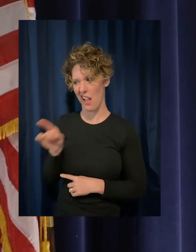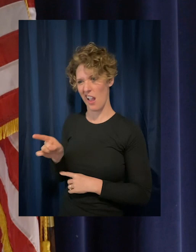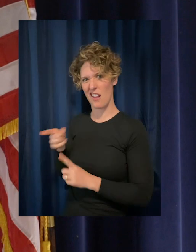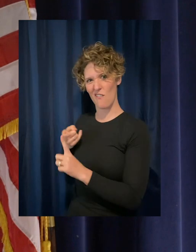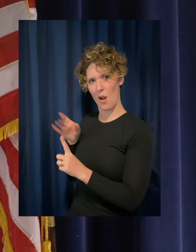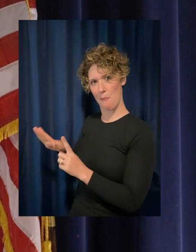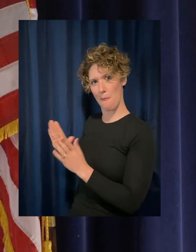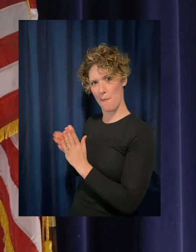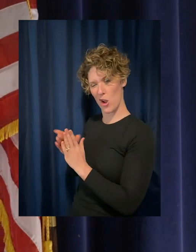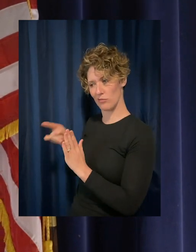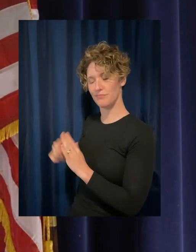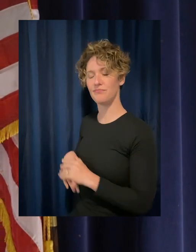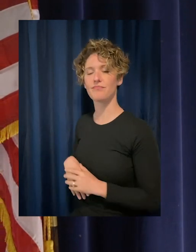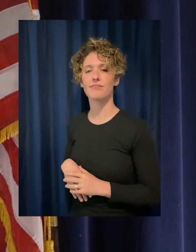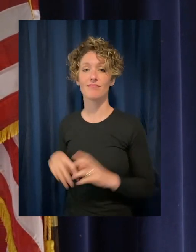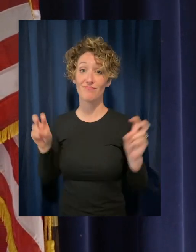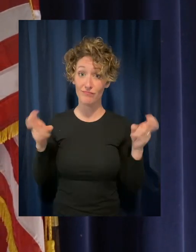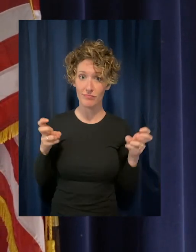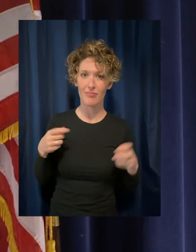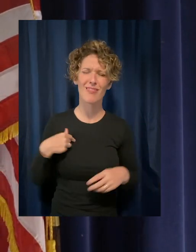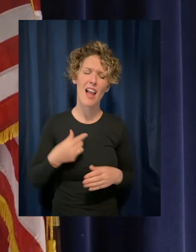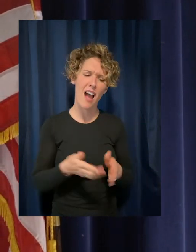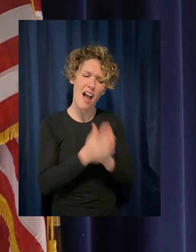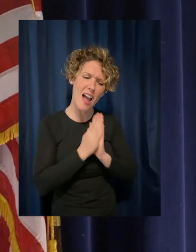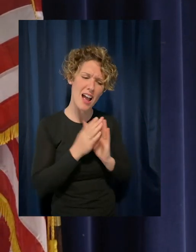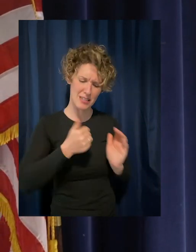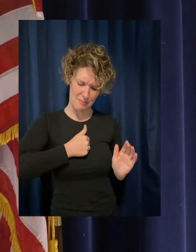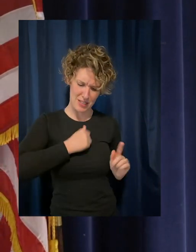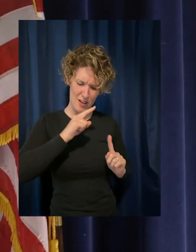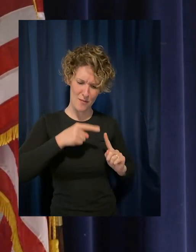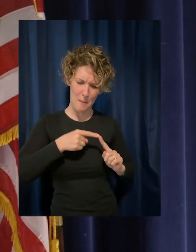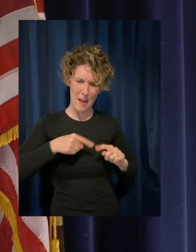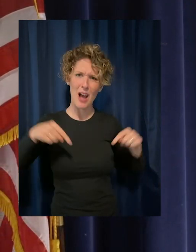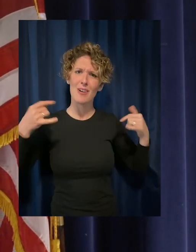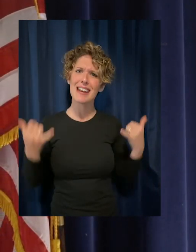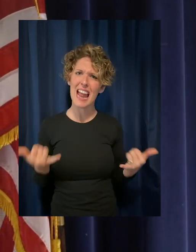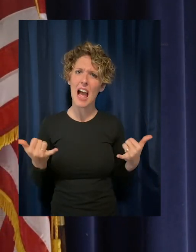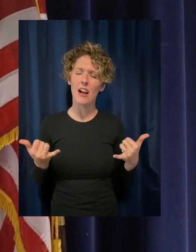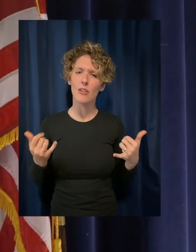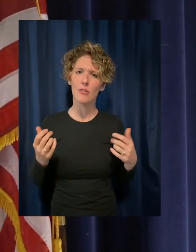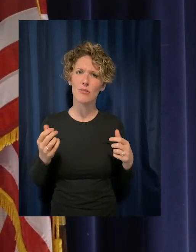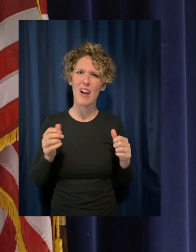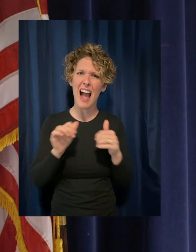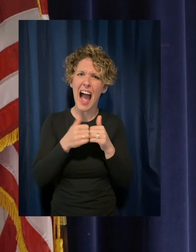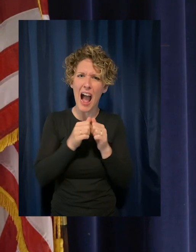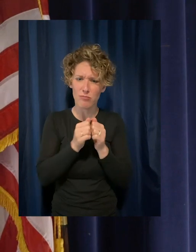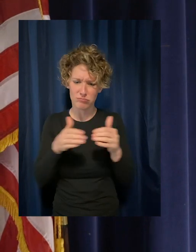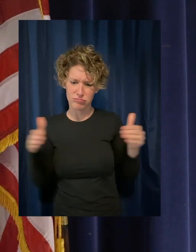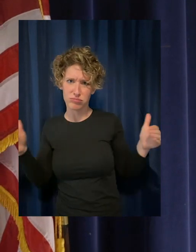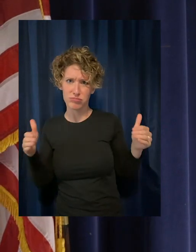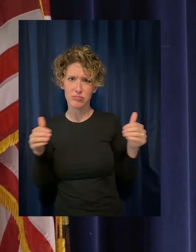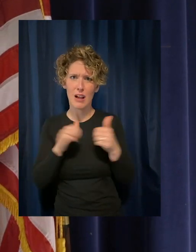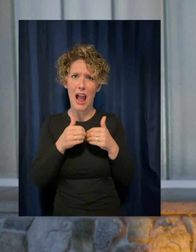present, how wide it is, how deep it is, and how much is mine to keep. Thank you.